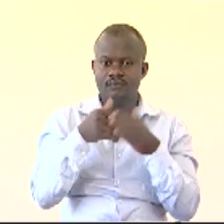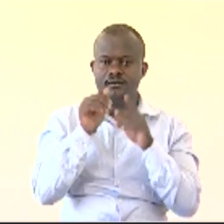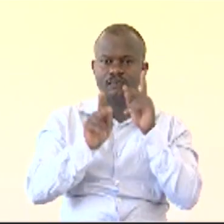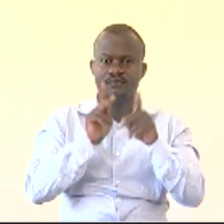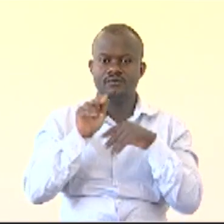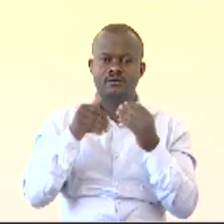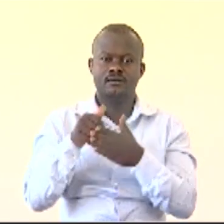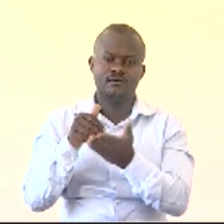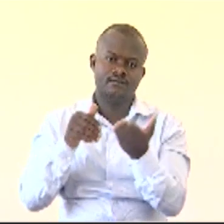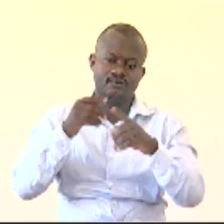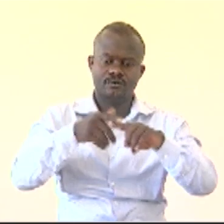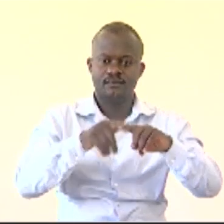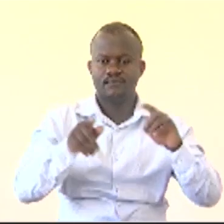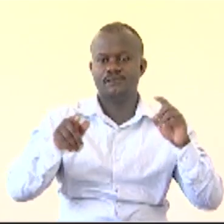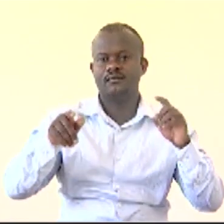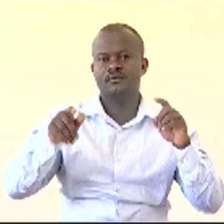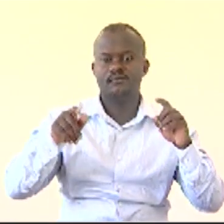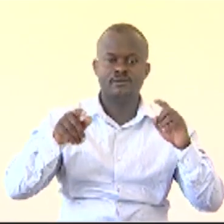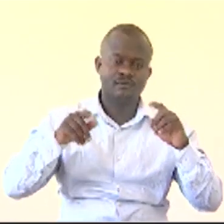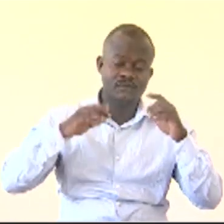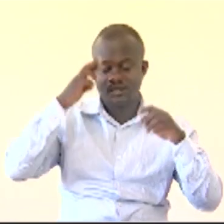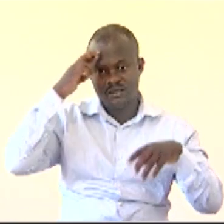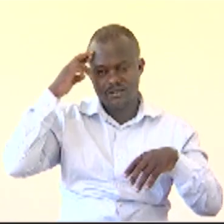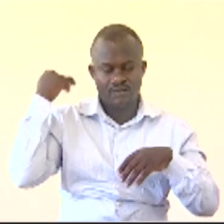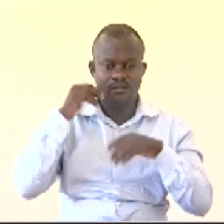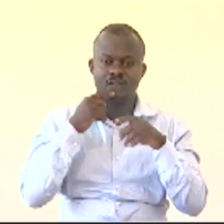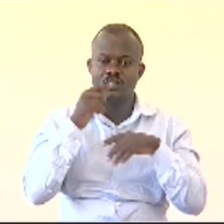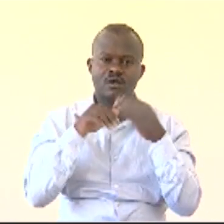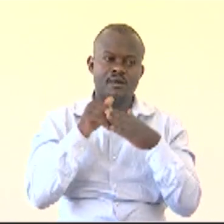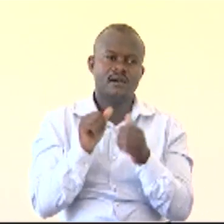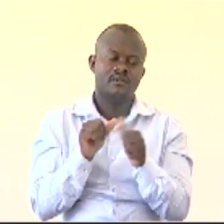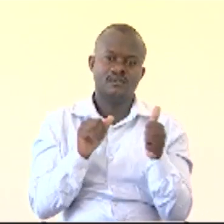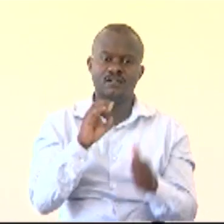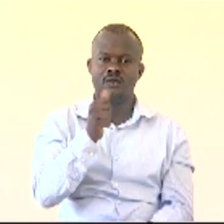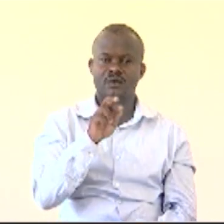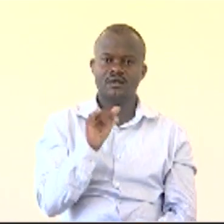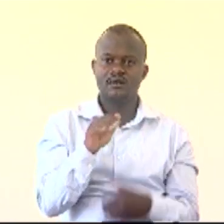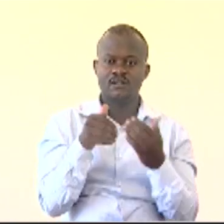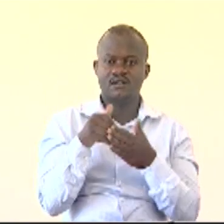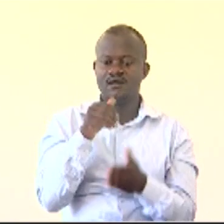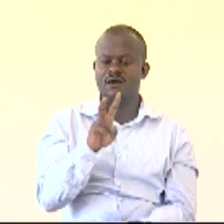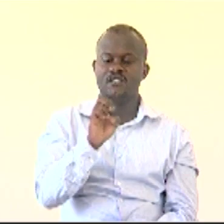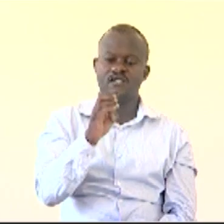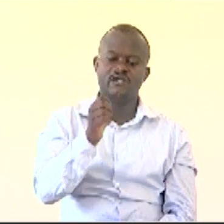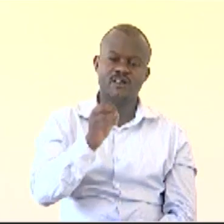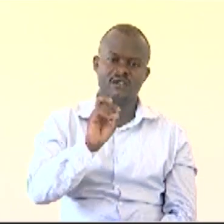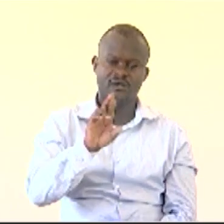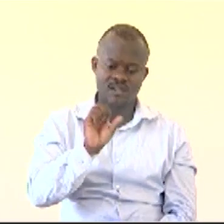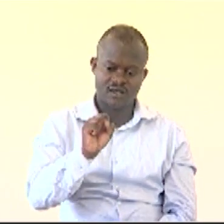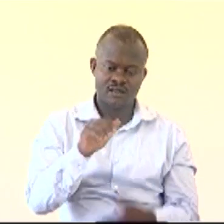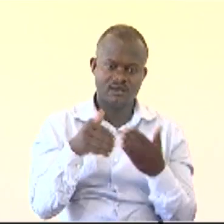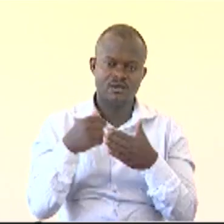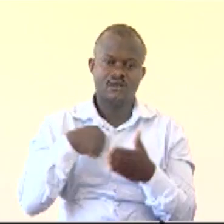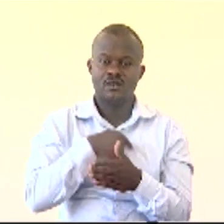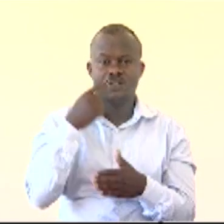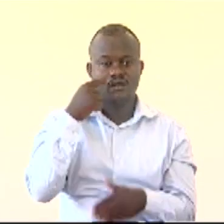are carriers. Talk about carriers, I think you remember we talked about carriers, we talked about vectors, we talked about